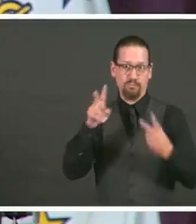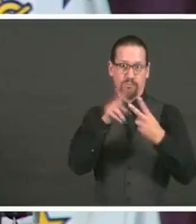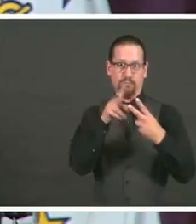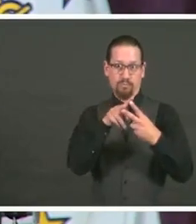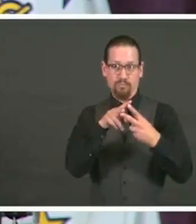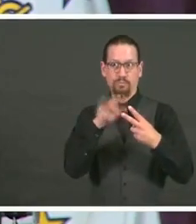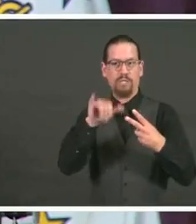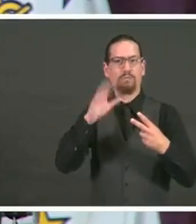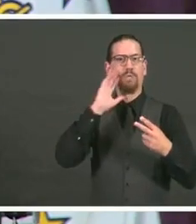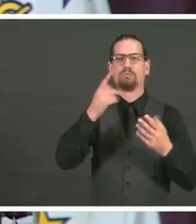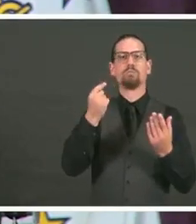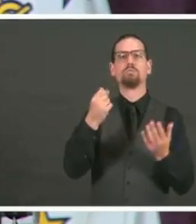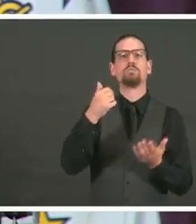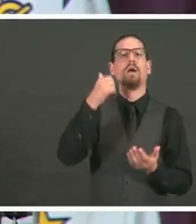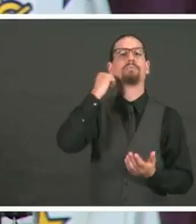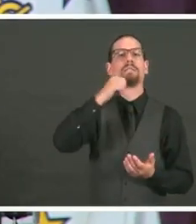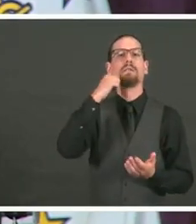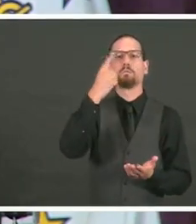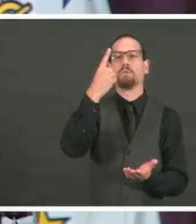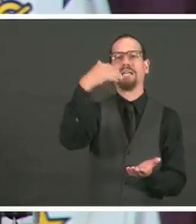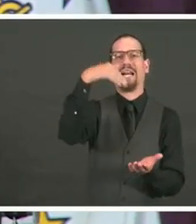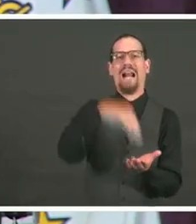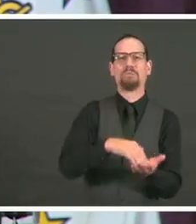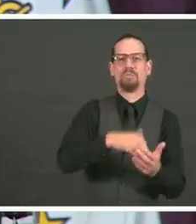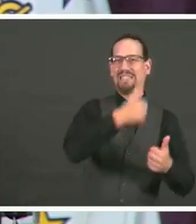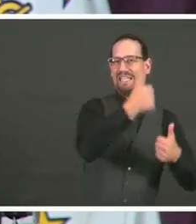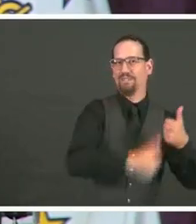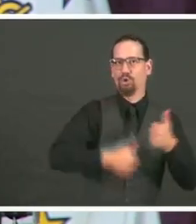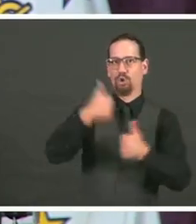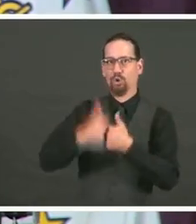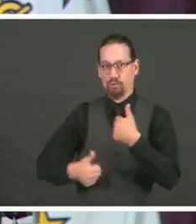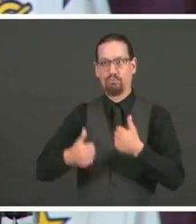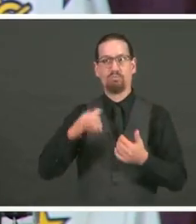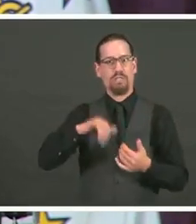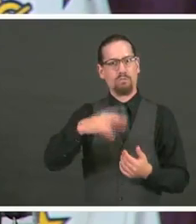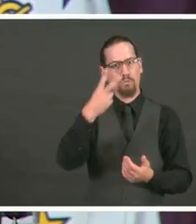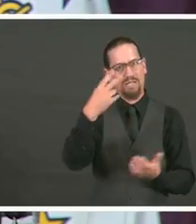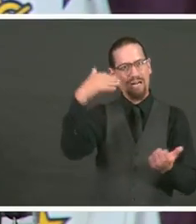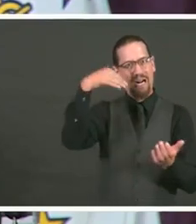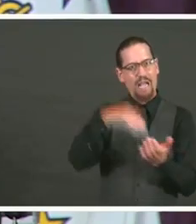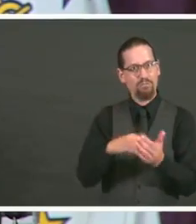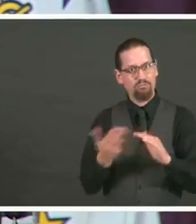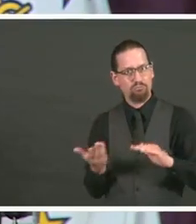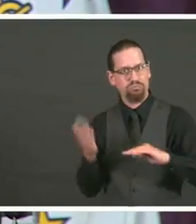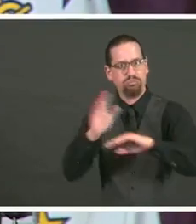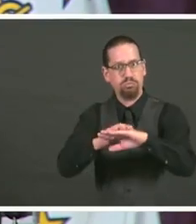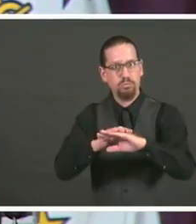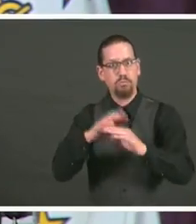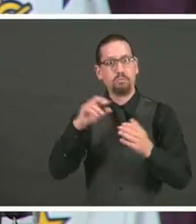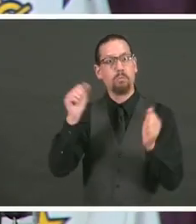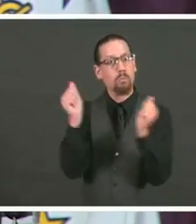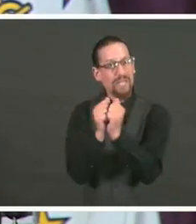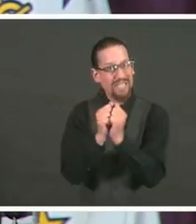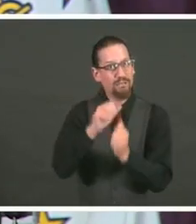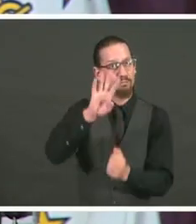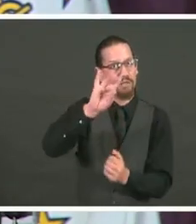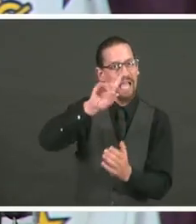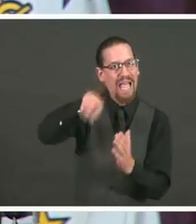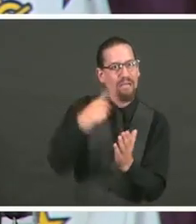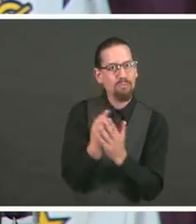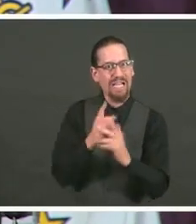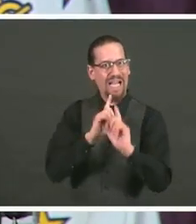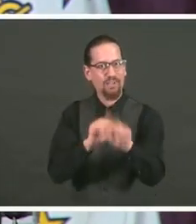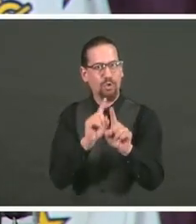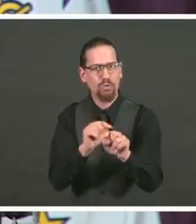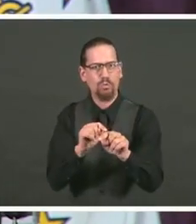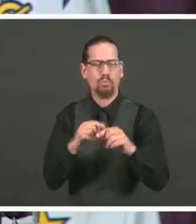so 2,000 additional tests per day with a guaranteed turnaround time of 48 hours. By next